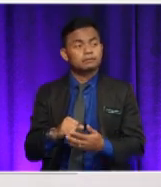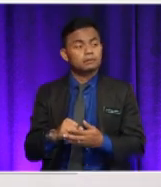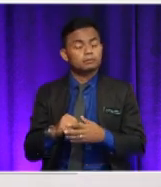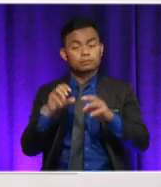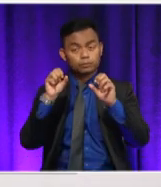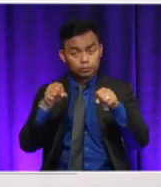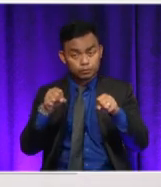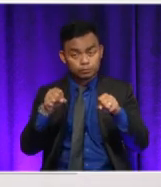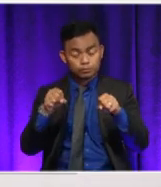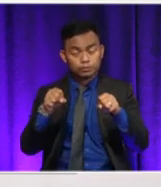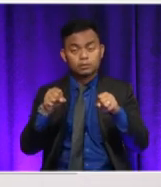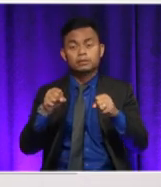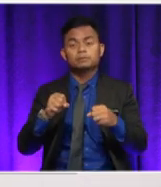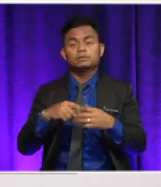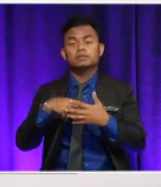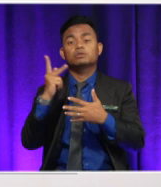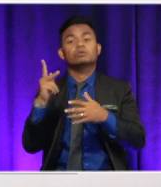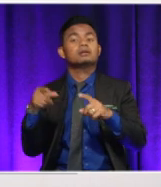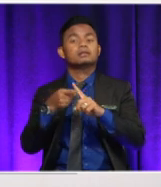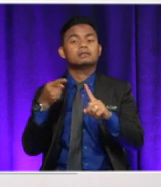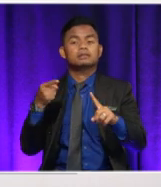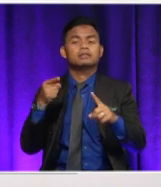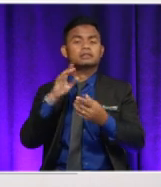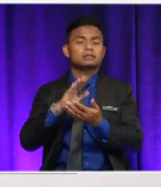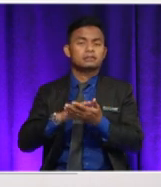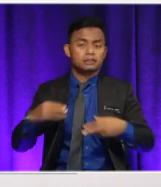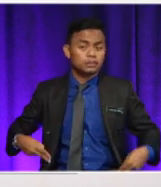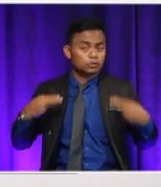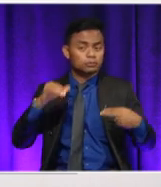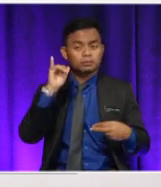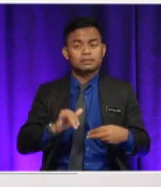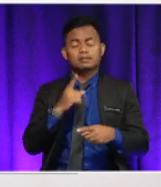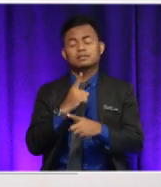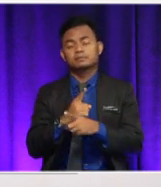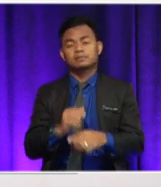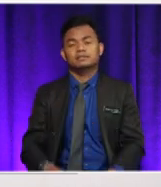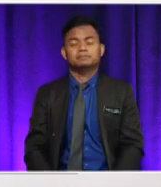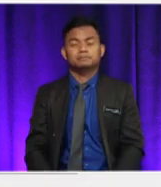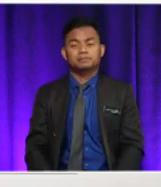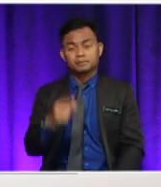this so-called reality. Ah, so a way for you to escape somehow.